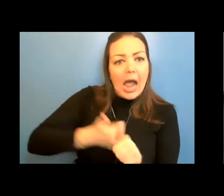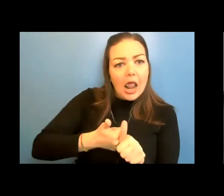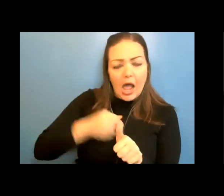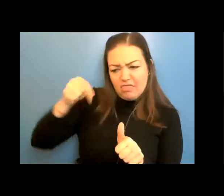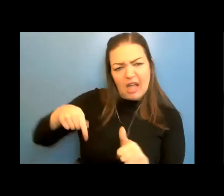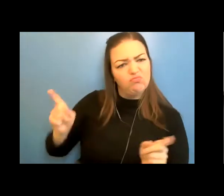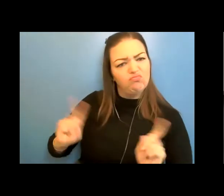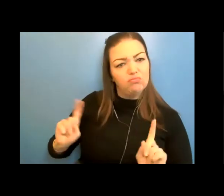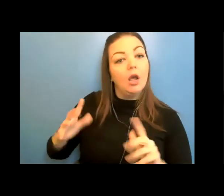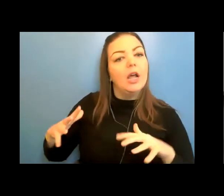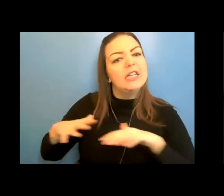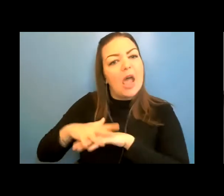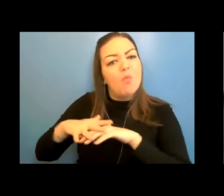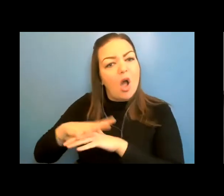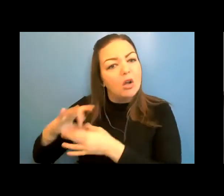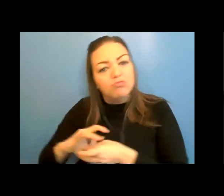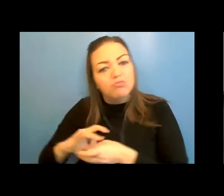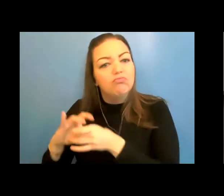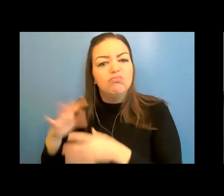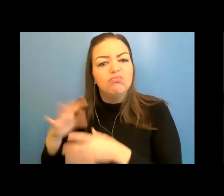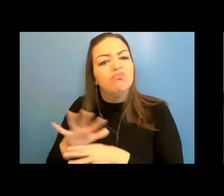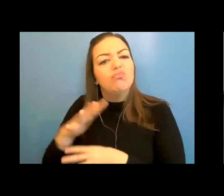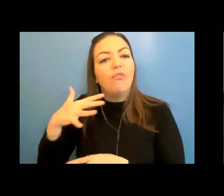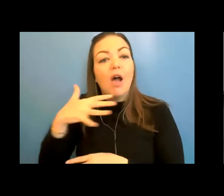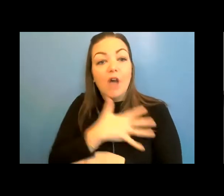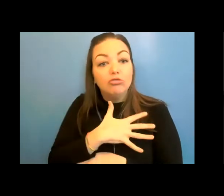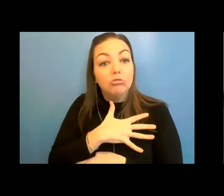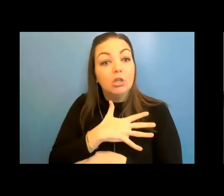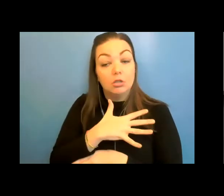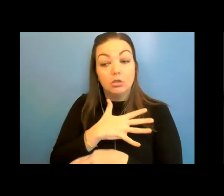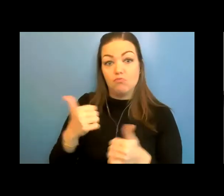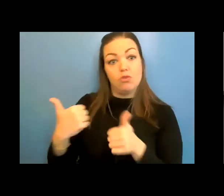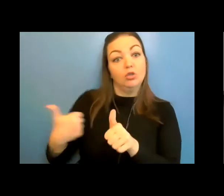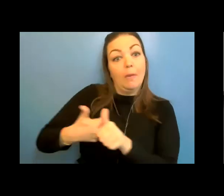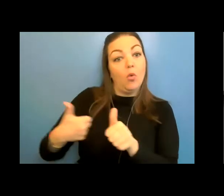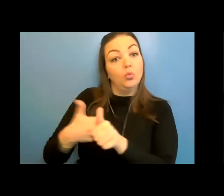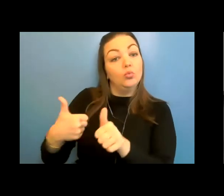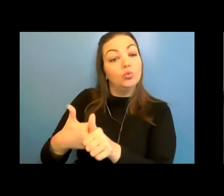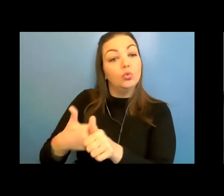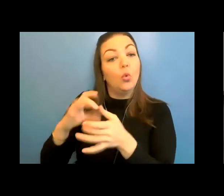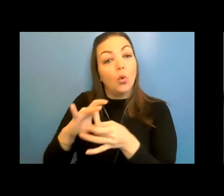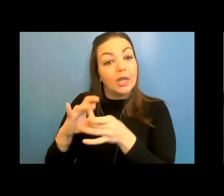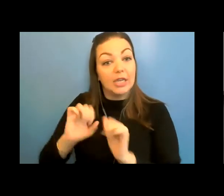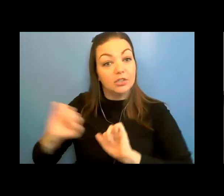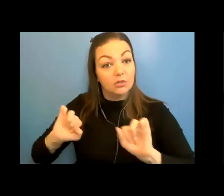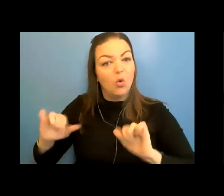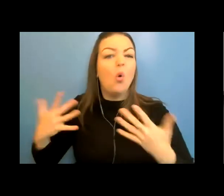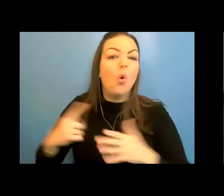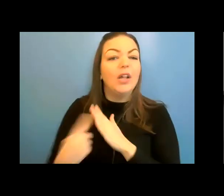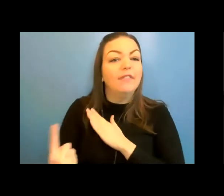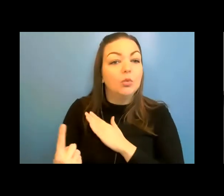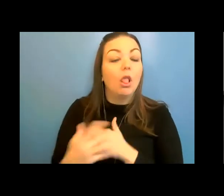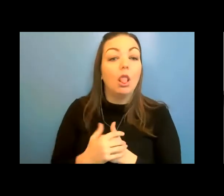of approximately 500 supportive and relevant organisations or individuals, which range